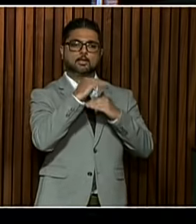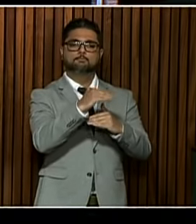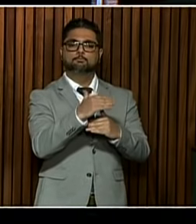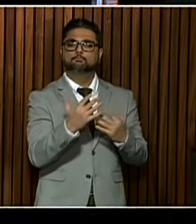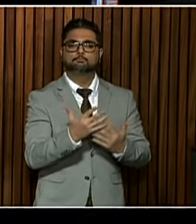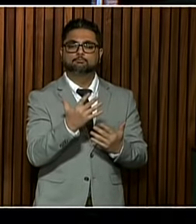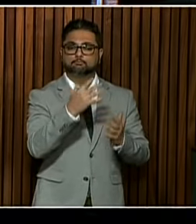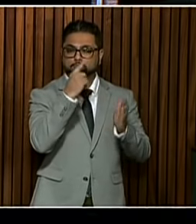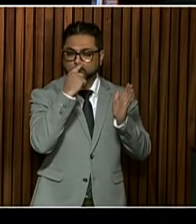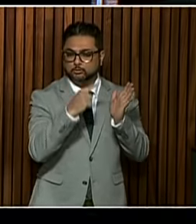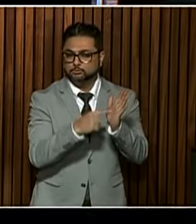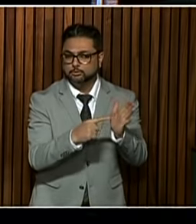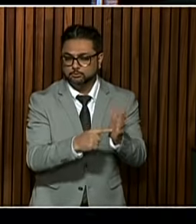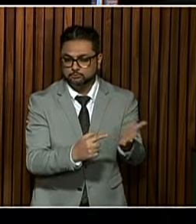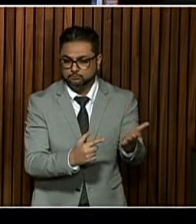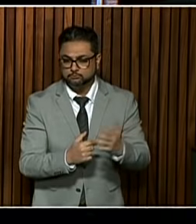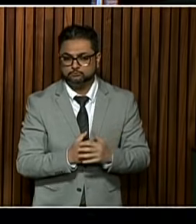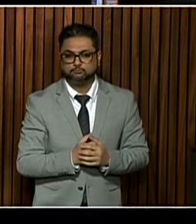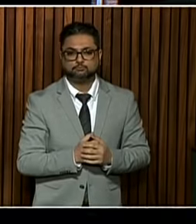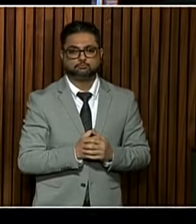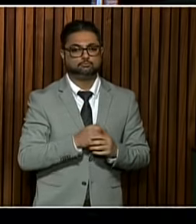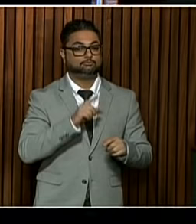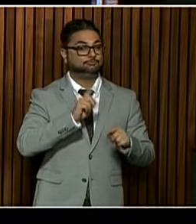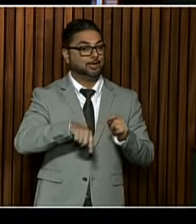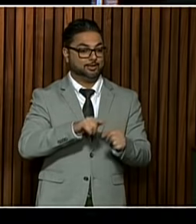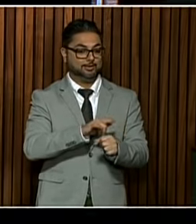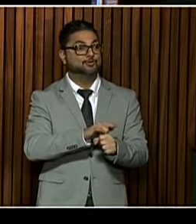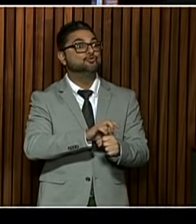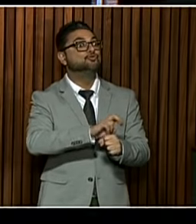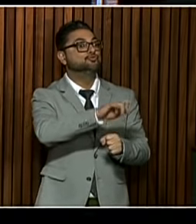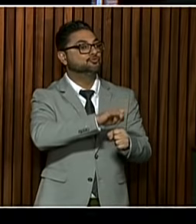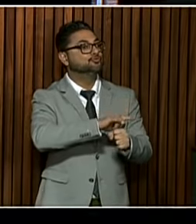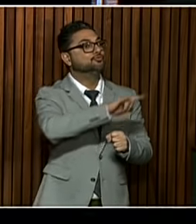plans in Ontario to also include that ban on bus